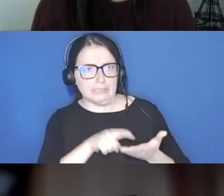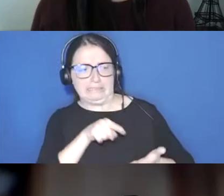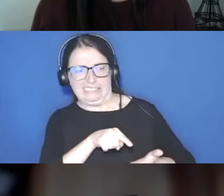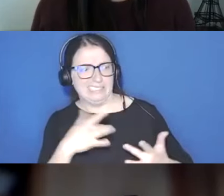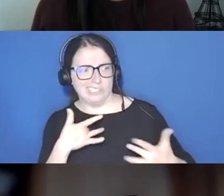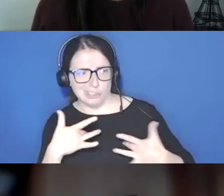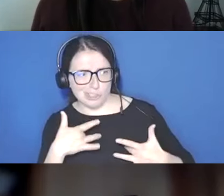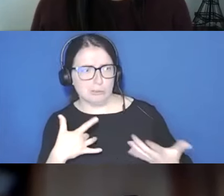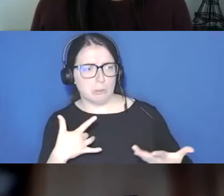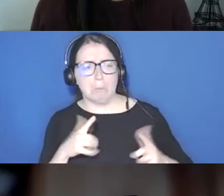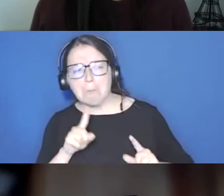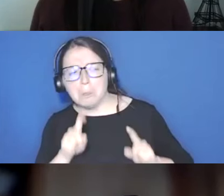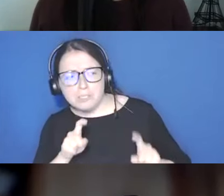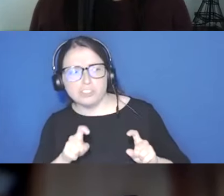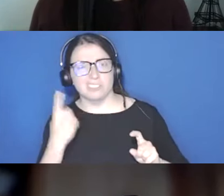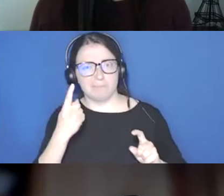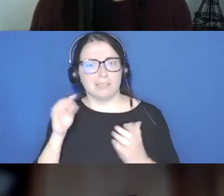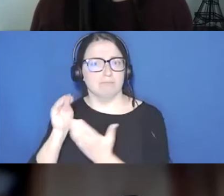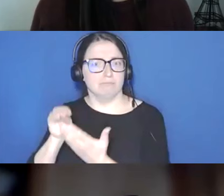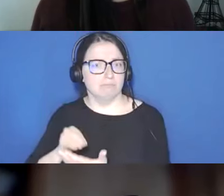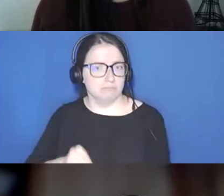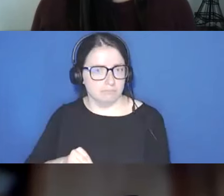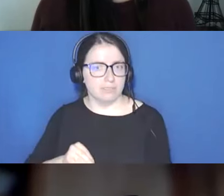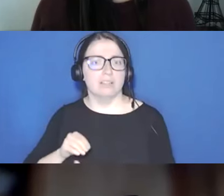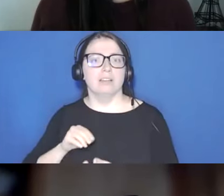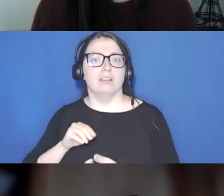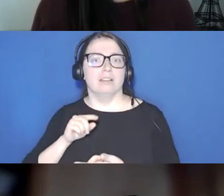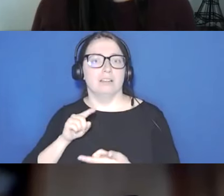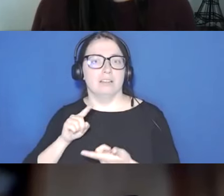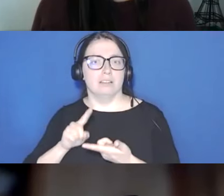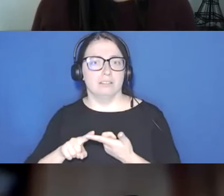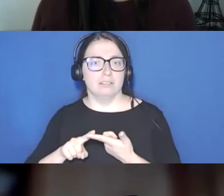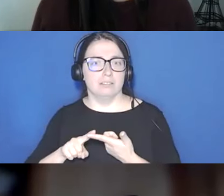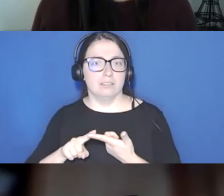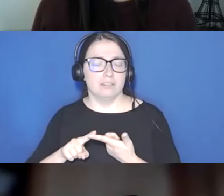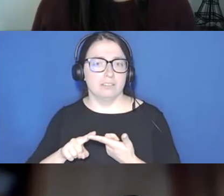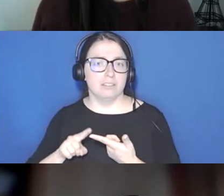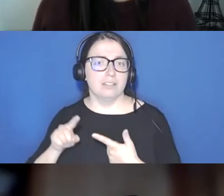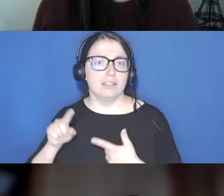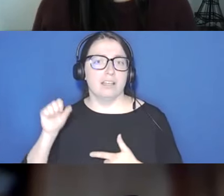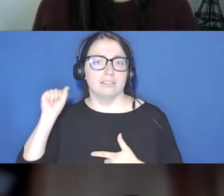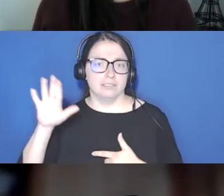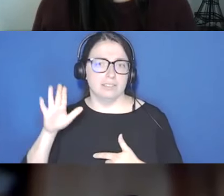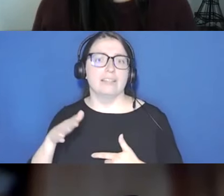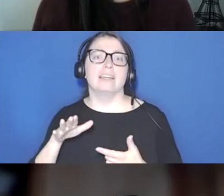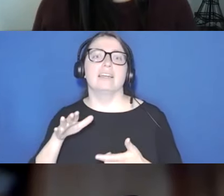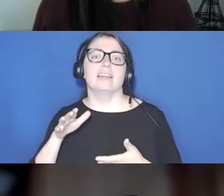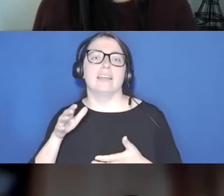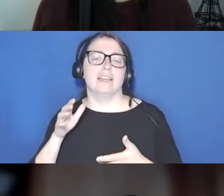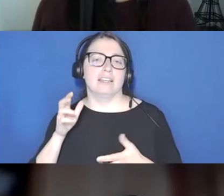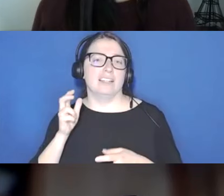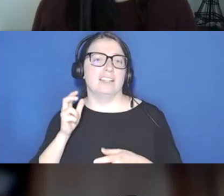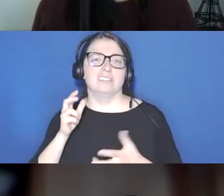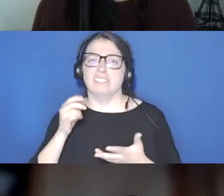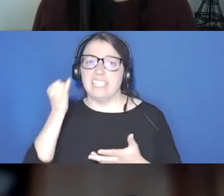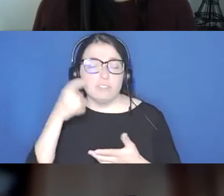and taking it with you. It's also best to, if you can, bring a friend or a family member with you, especially if